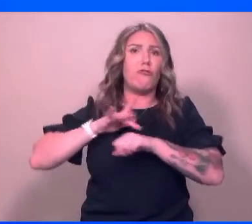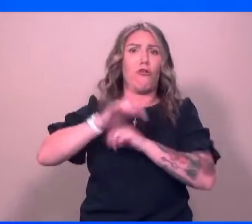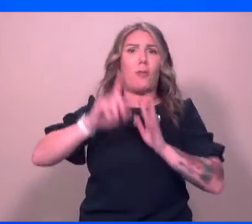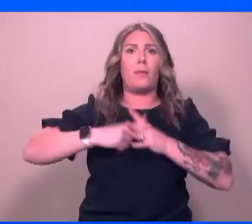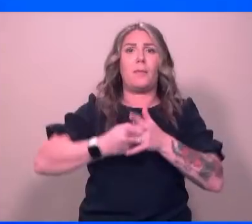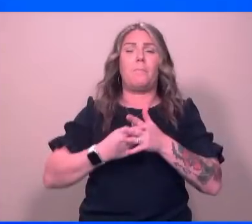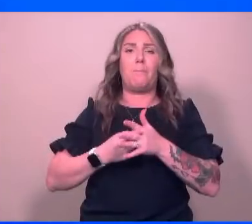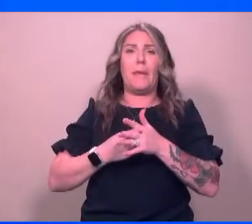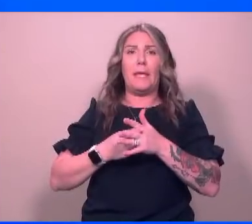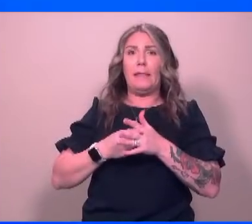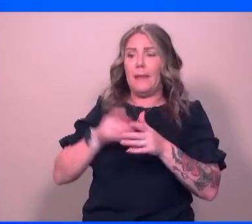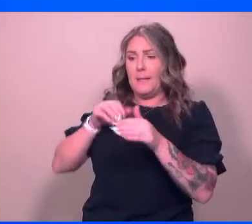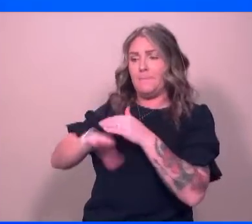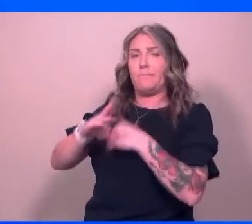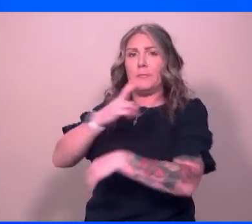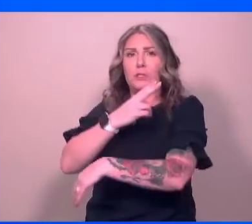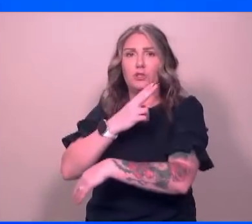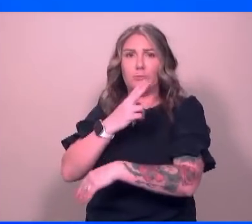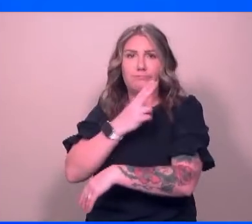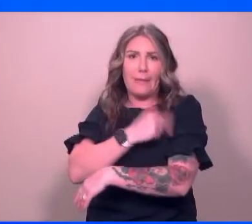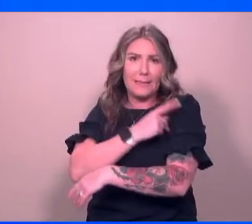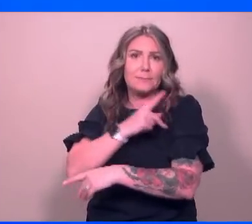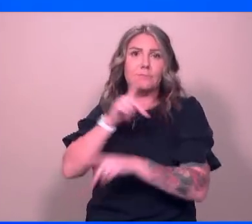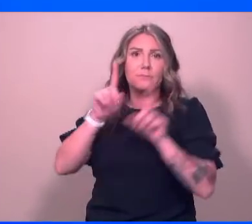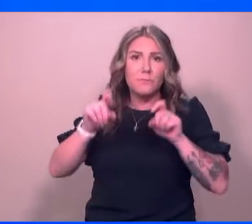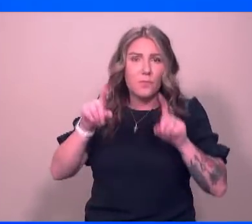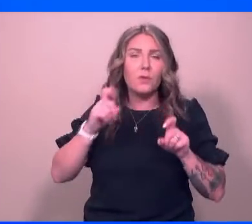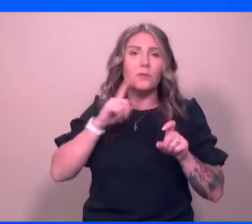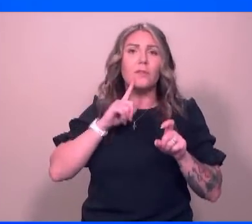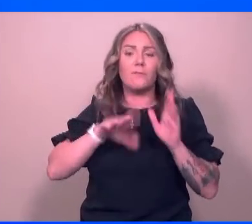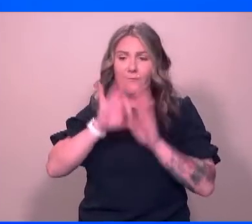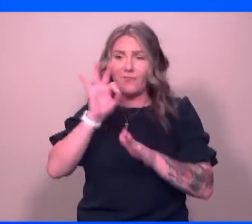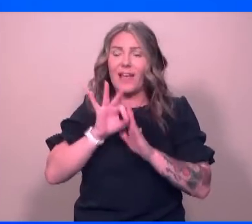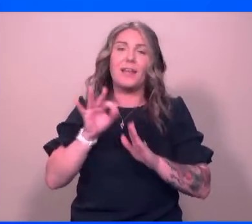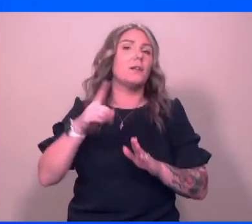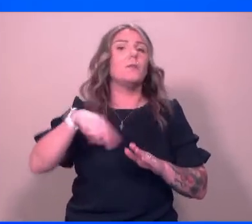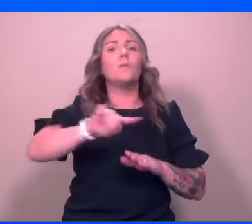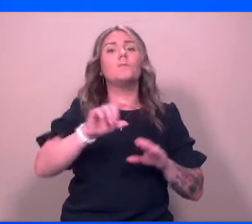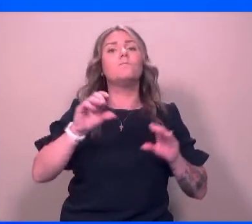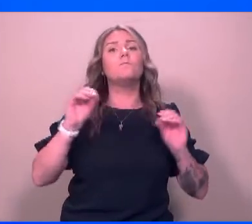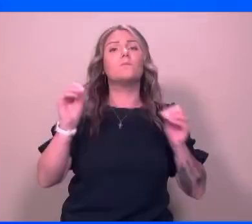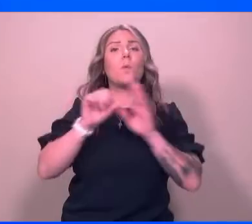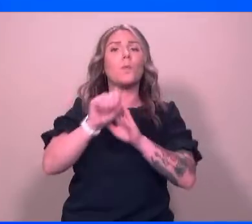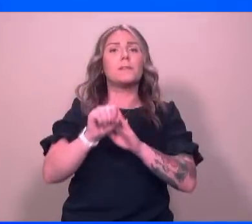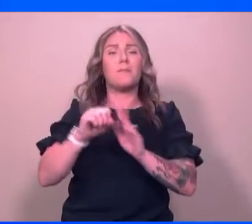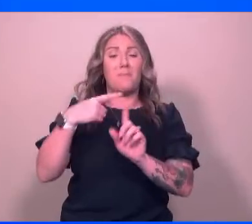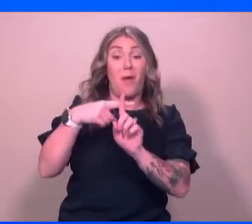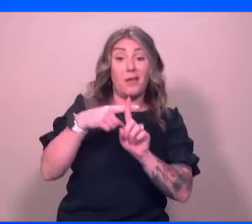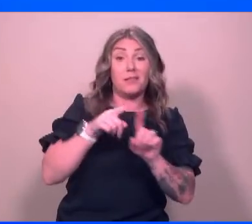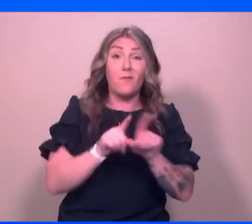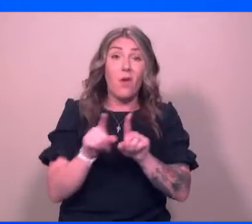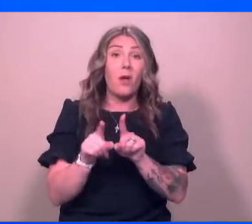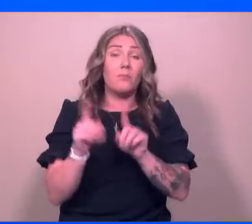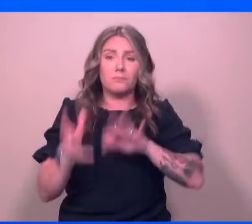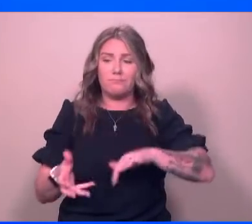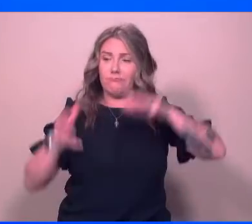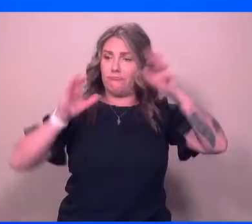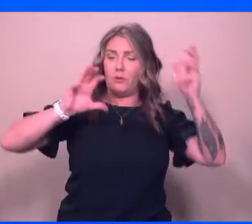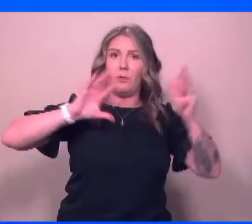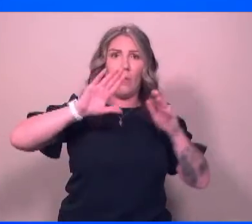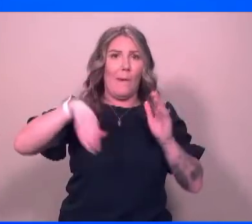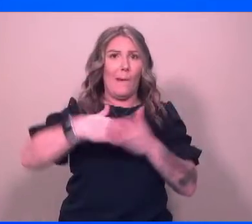admission testing, that when we do find those that are not symptomatic but are positive too, it still does disrupt the